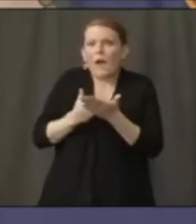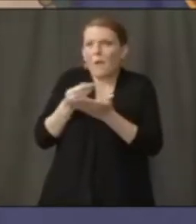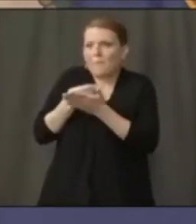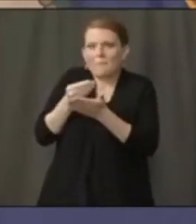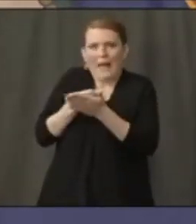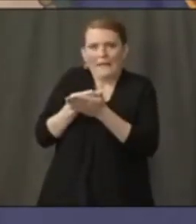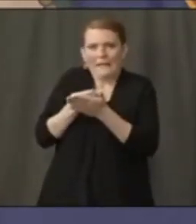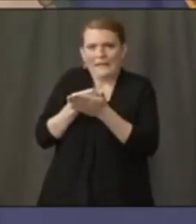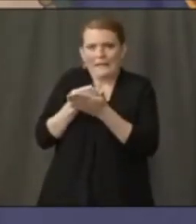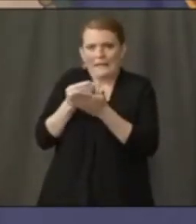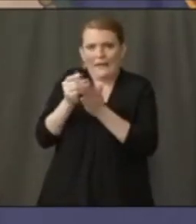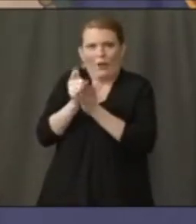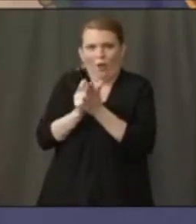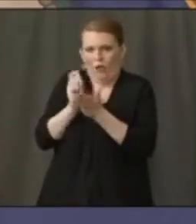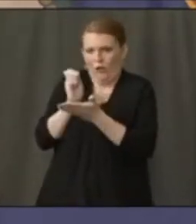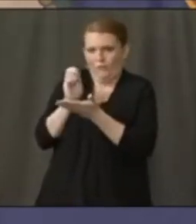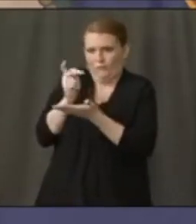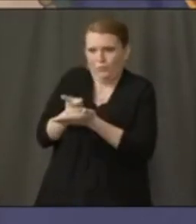cut spending dramatically.